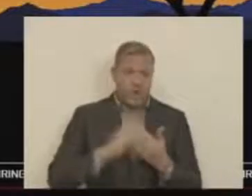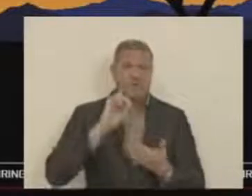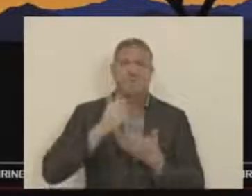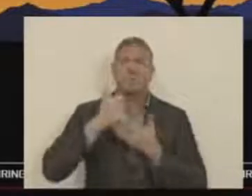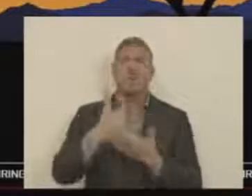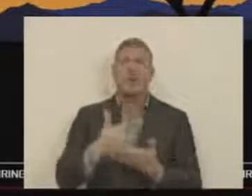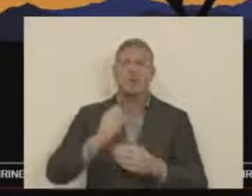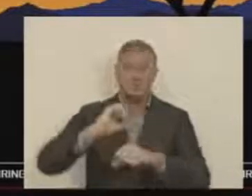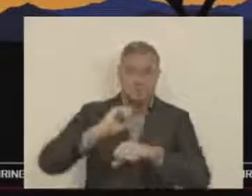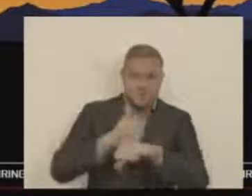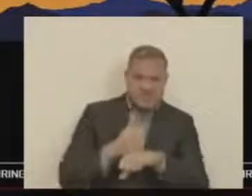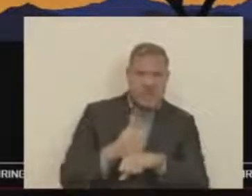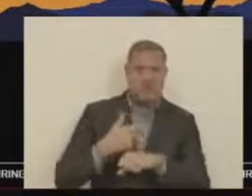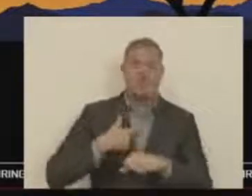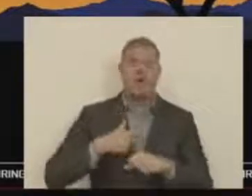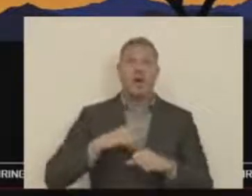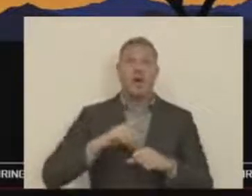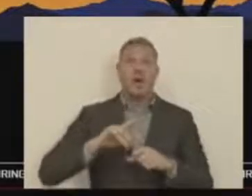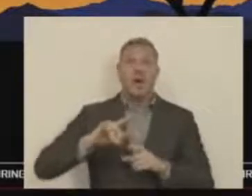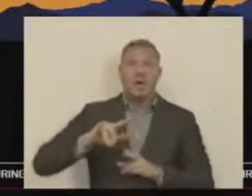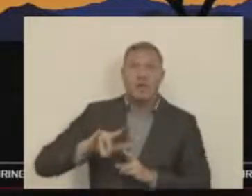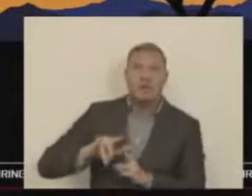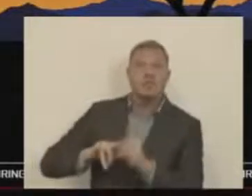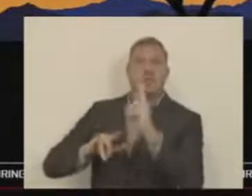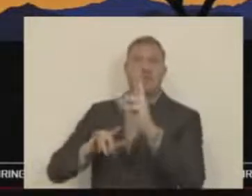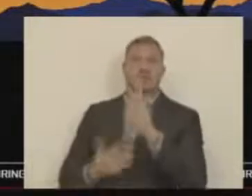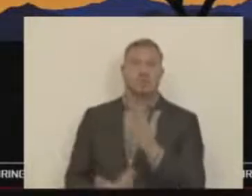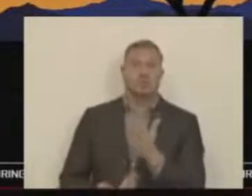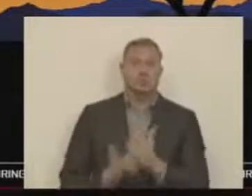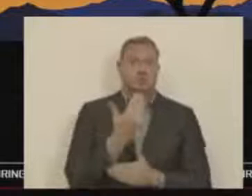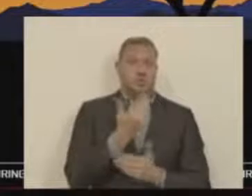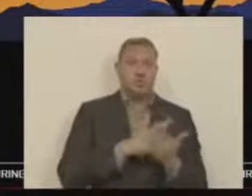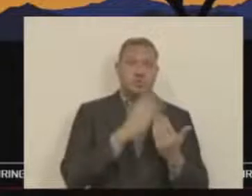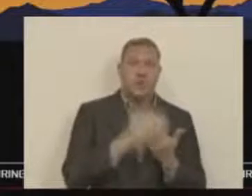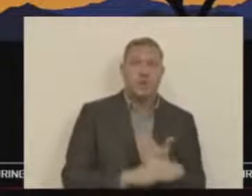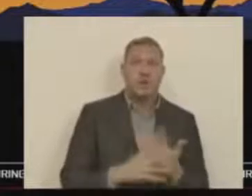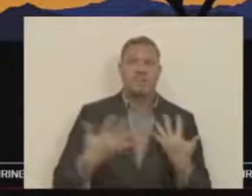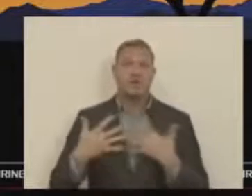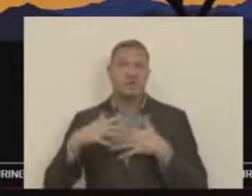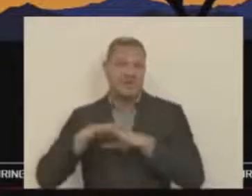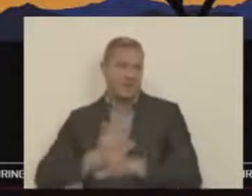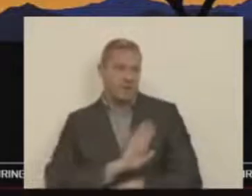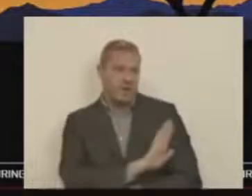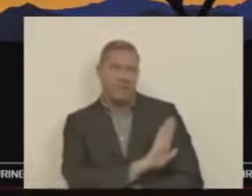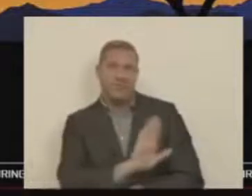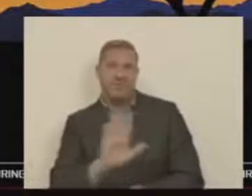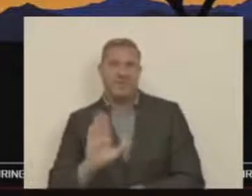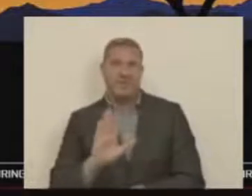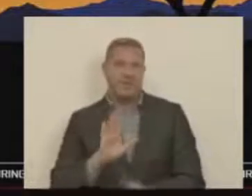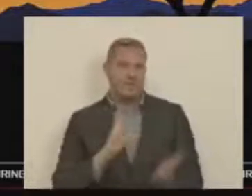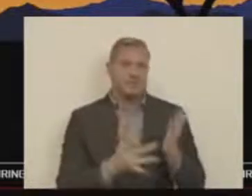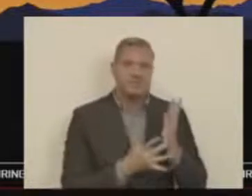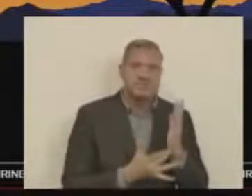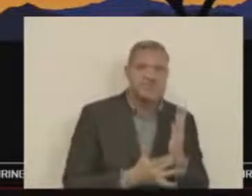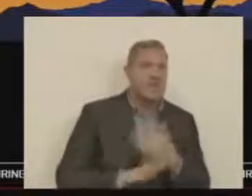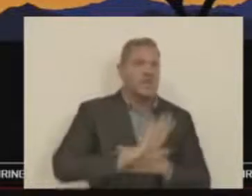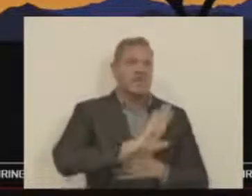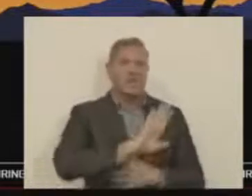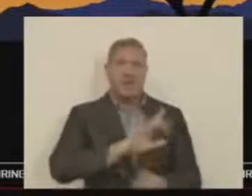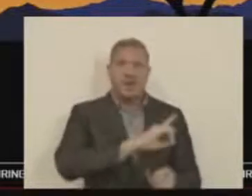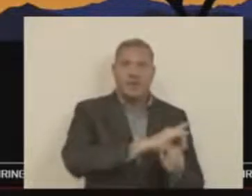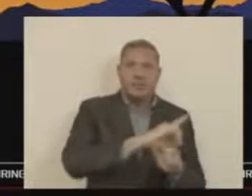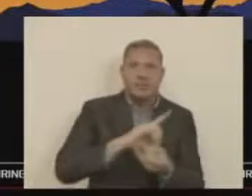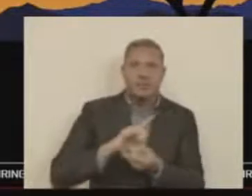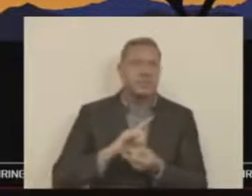we actually go after and build our own space vehicles to integrate some of those payloads and use those opportunities